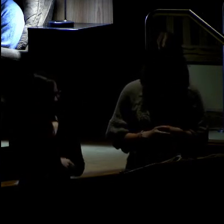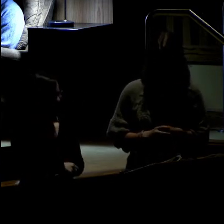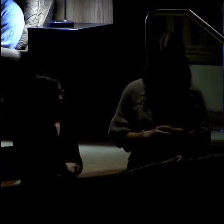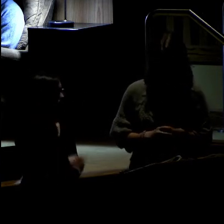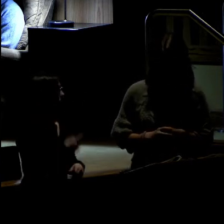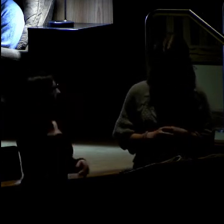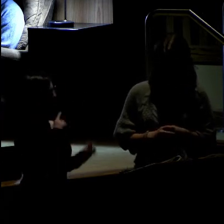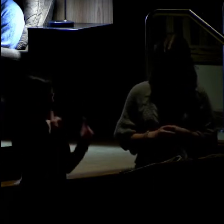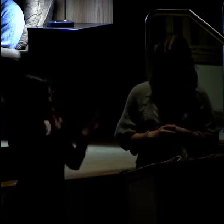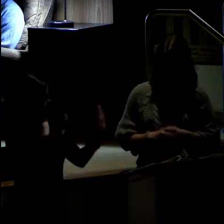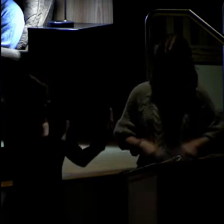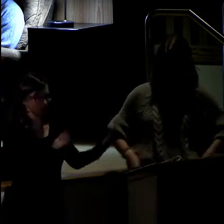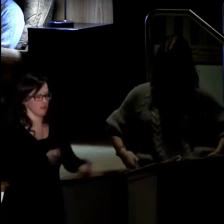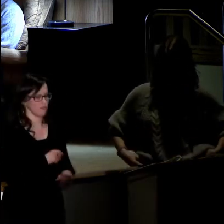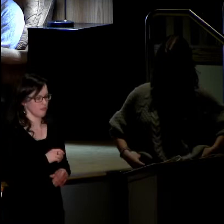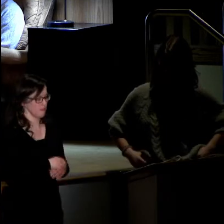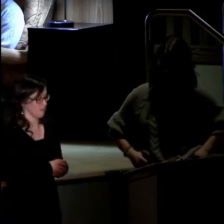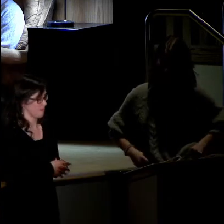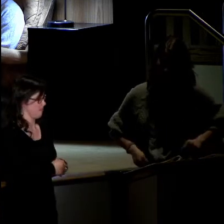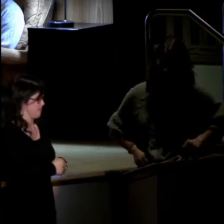it.